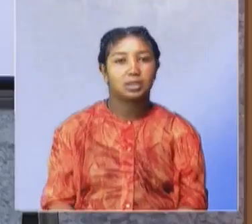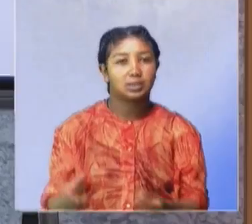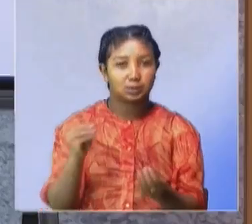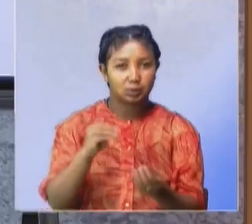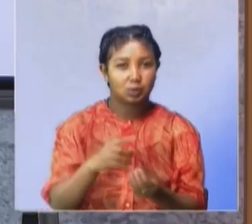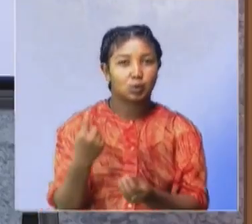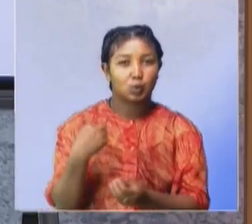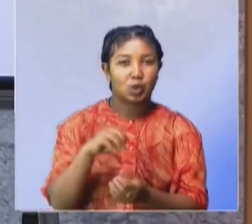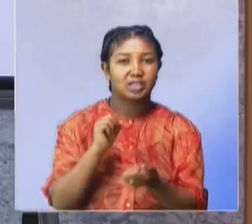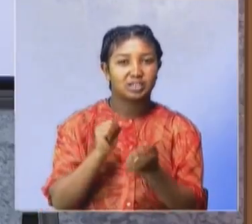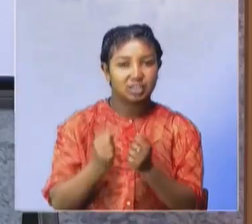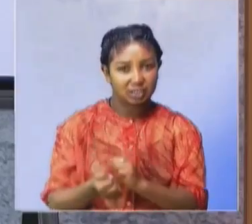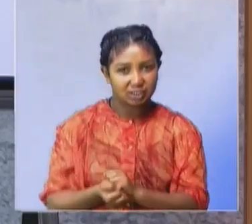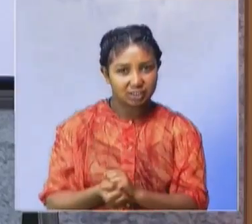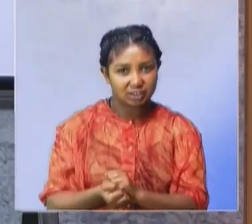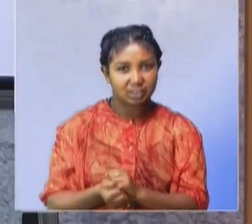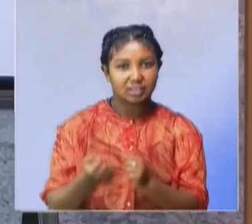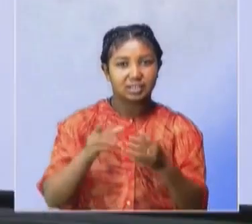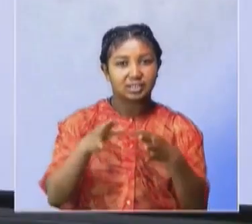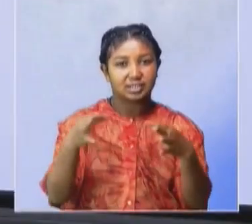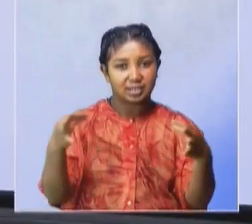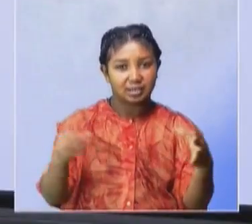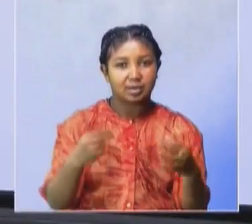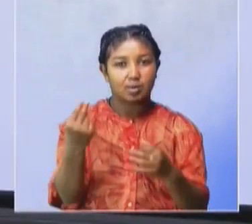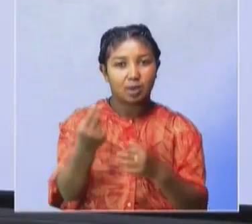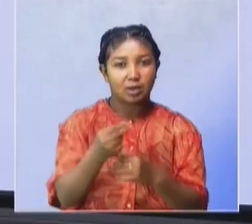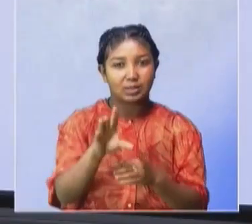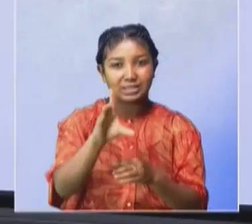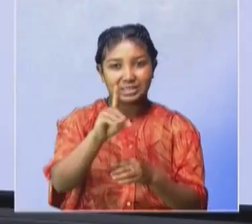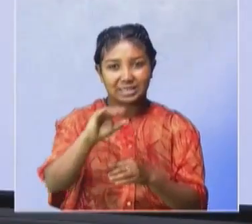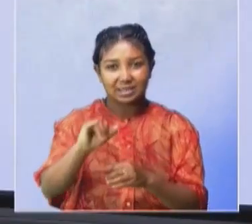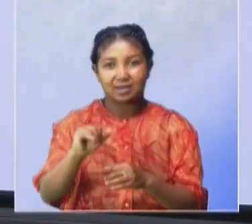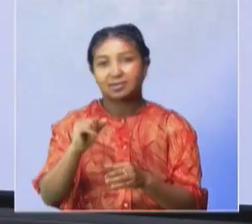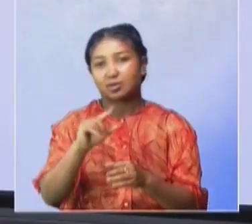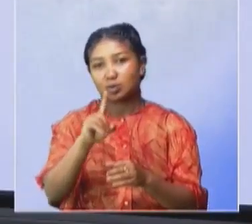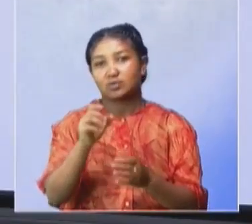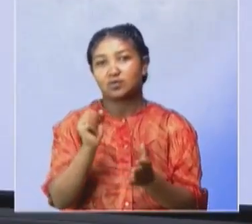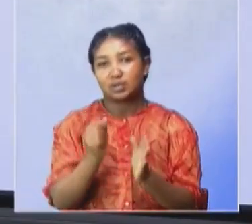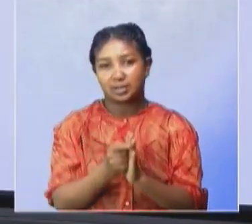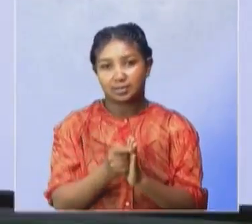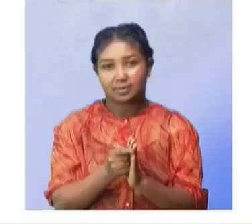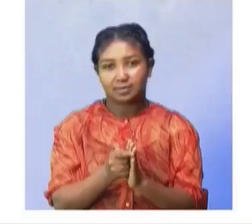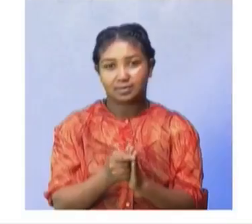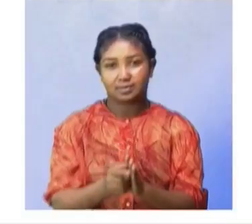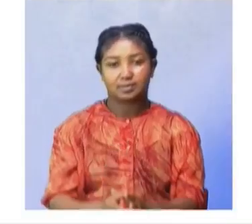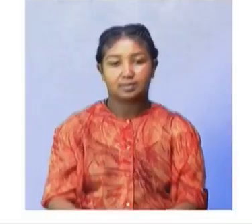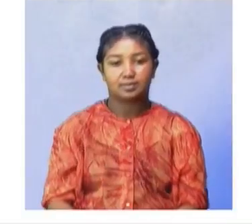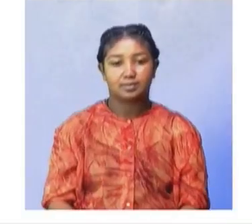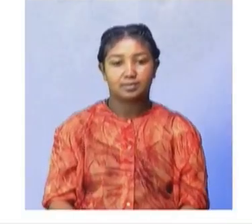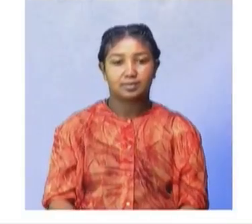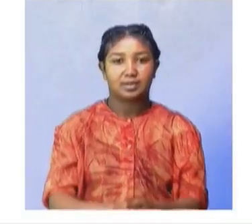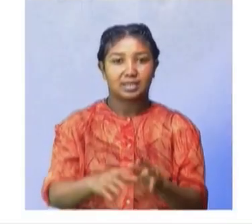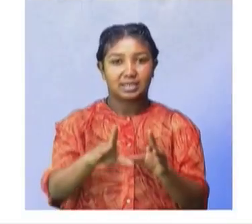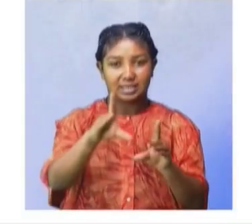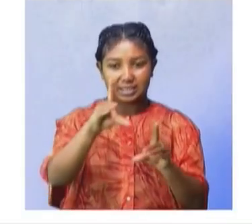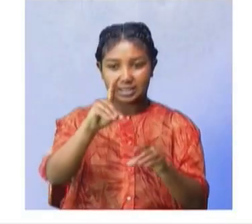also, we can change with this sentence by using did as a question. For example,